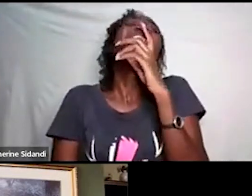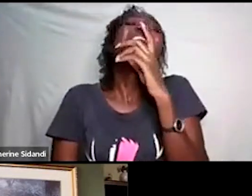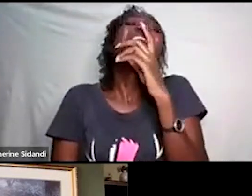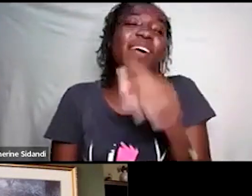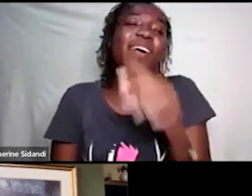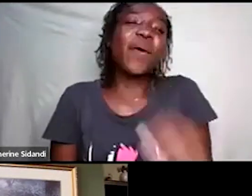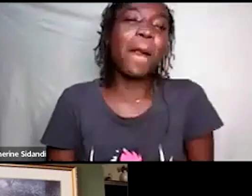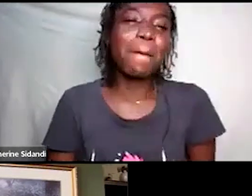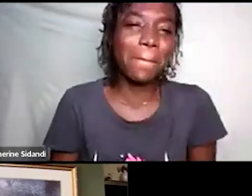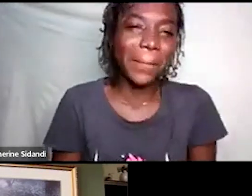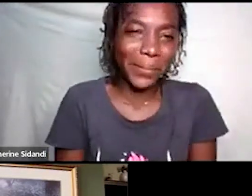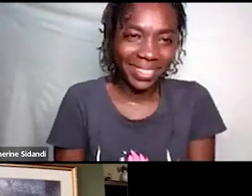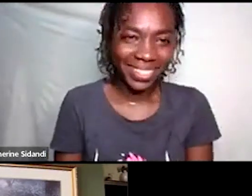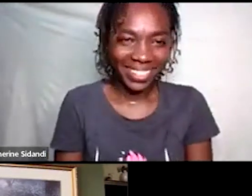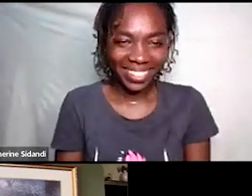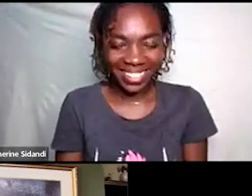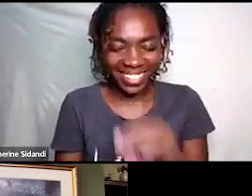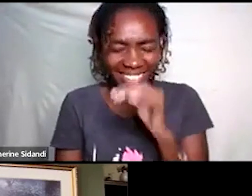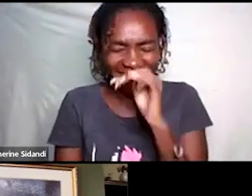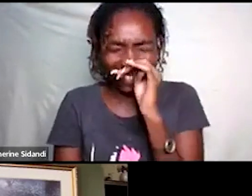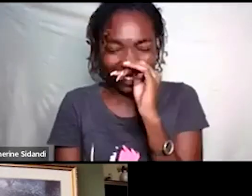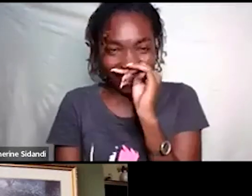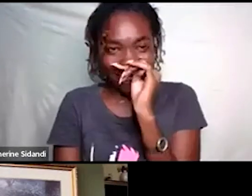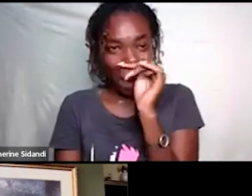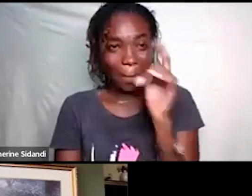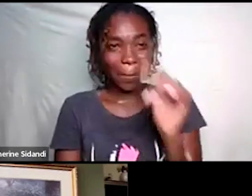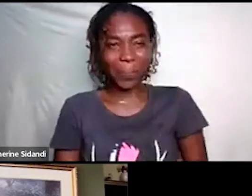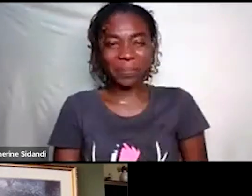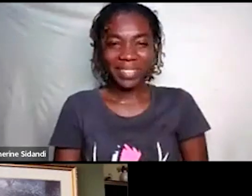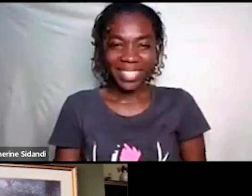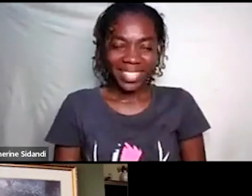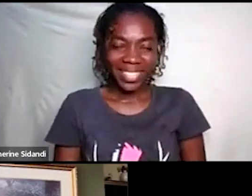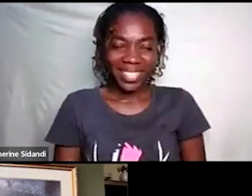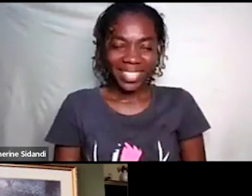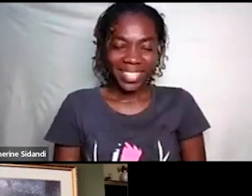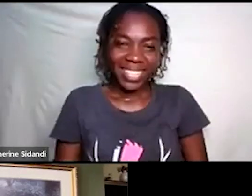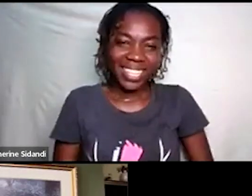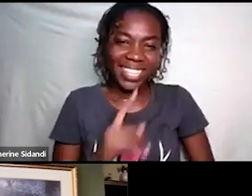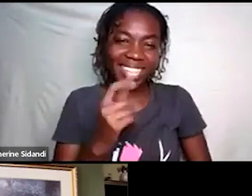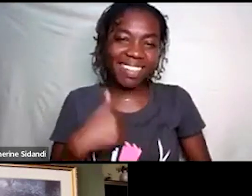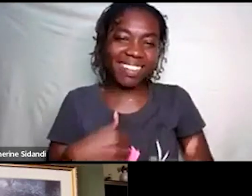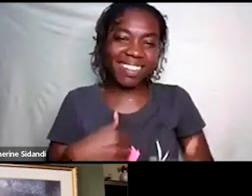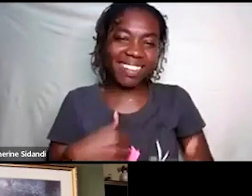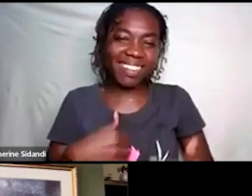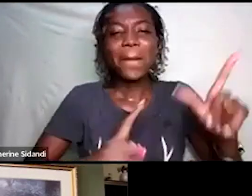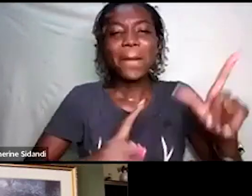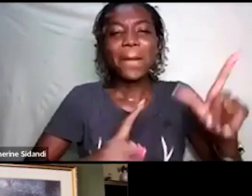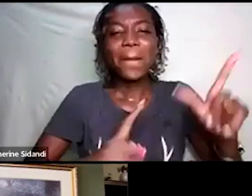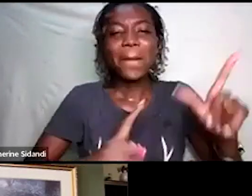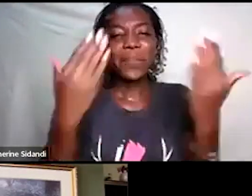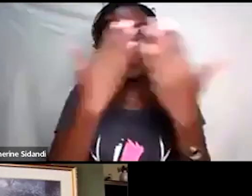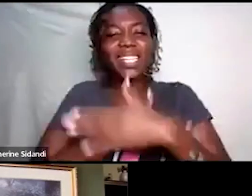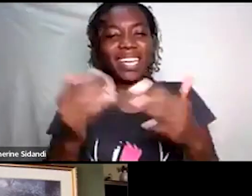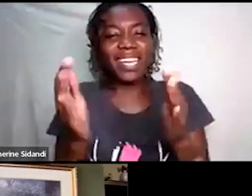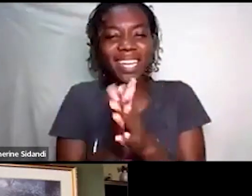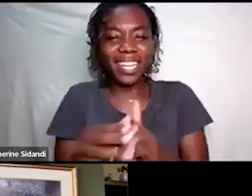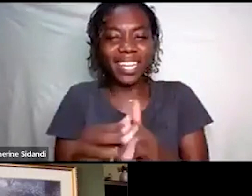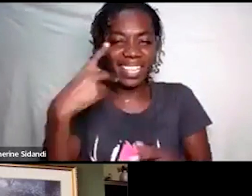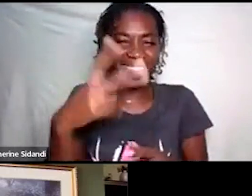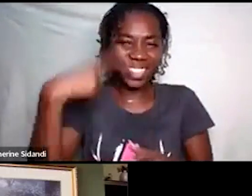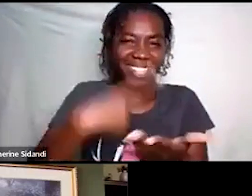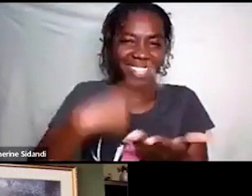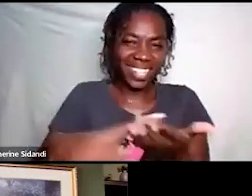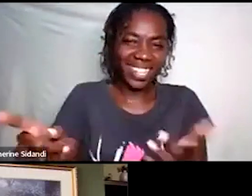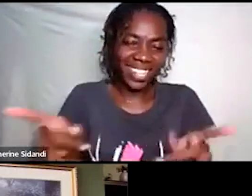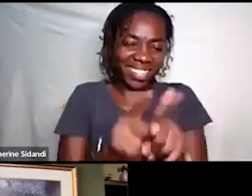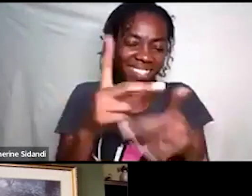Oh my God. All right, guys. So you guys have a lovely night, and we shall see you next week, same time, same place. And as always, I'm